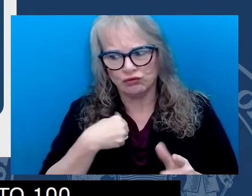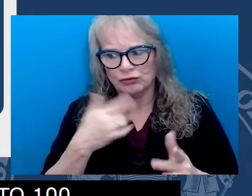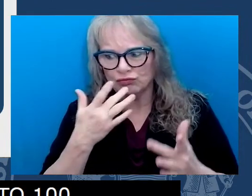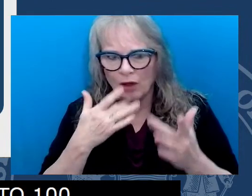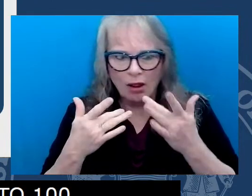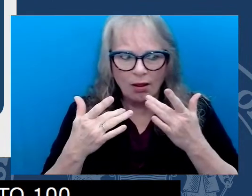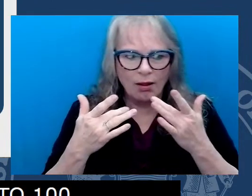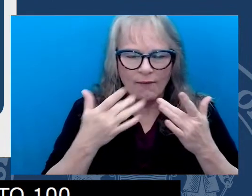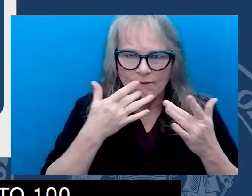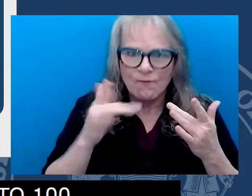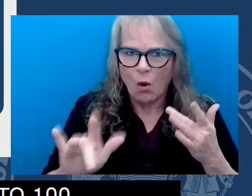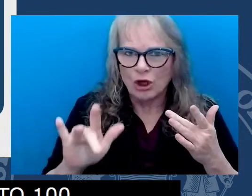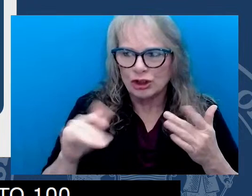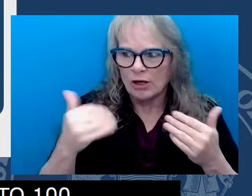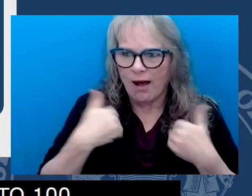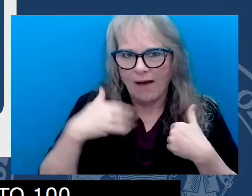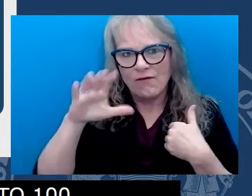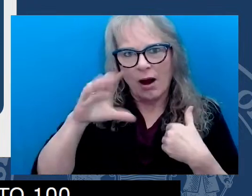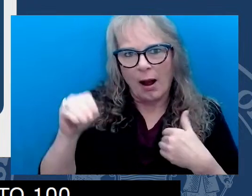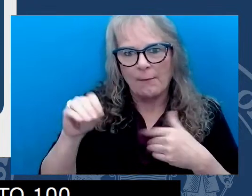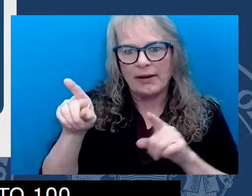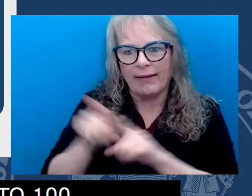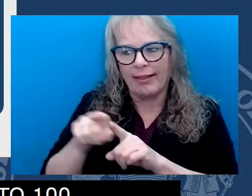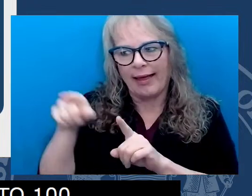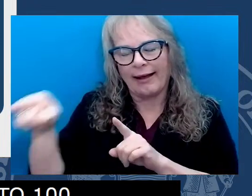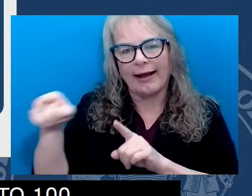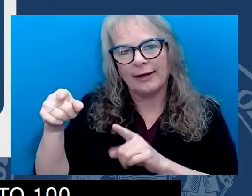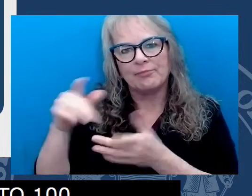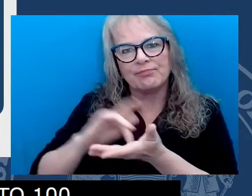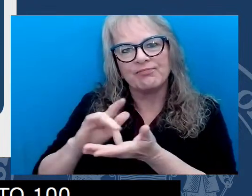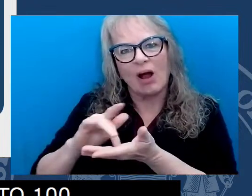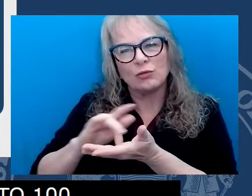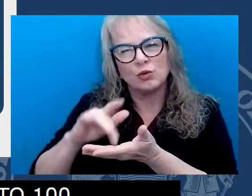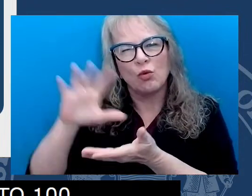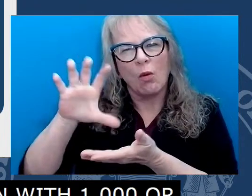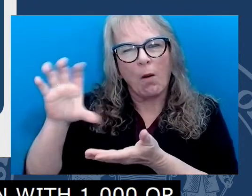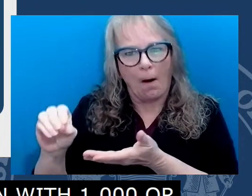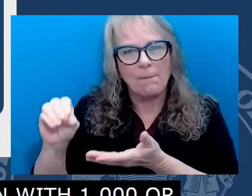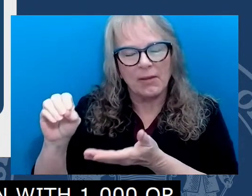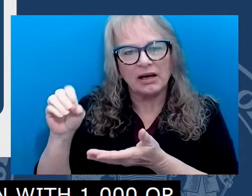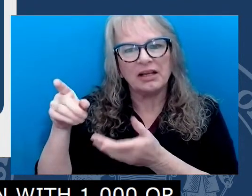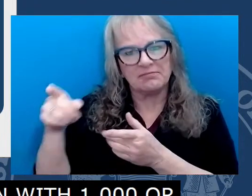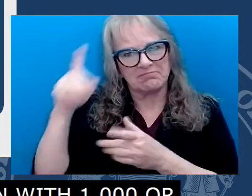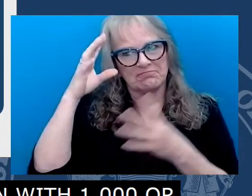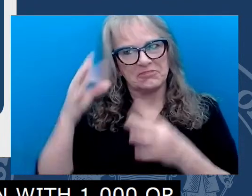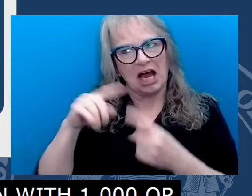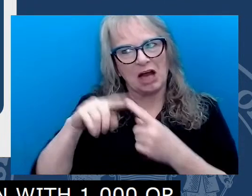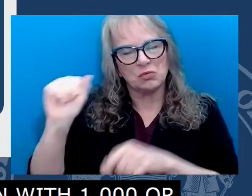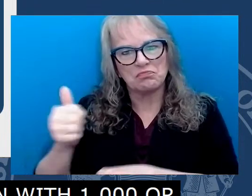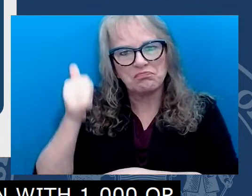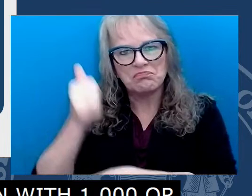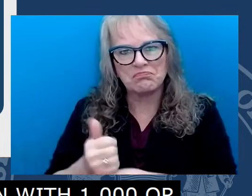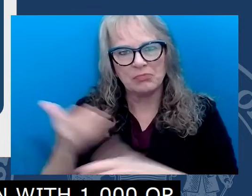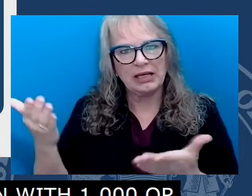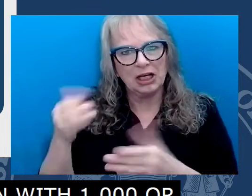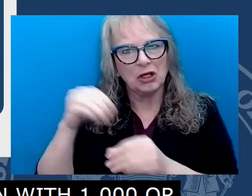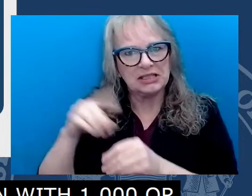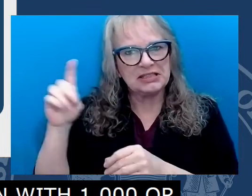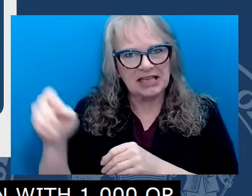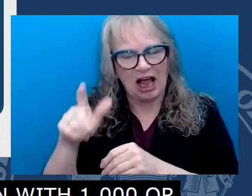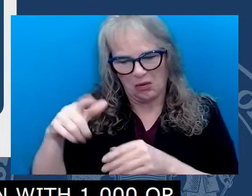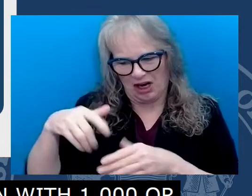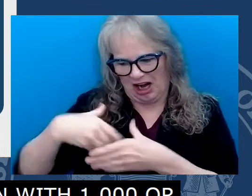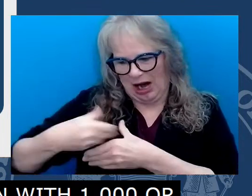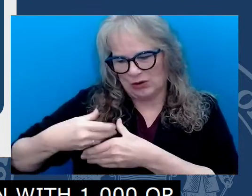we have a company like Wuxi Pharmaceuticals that decided to establish a location outside